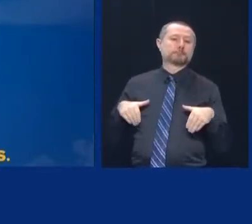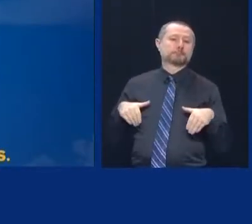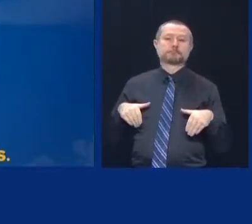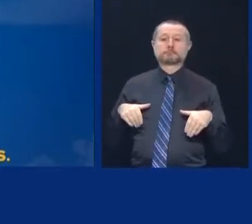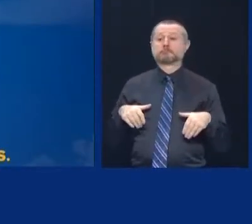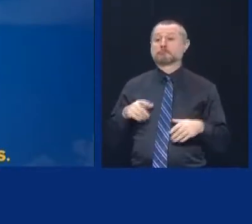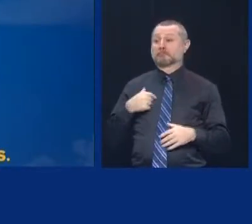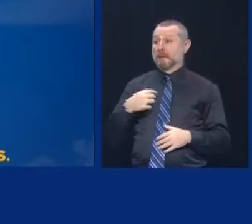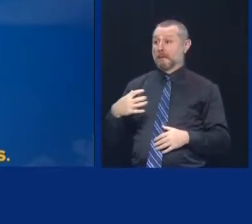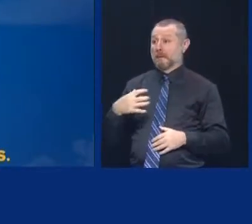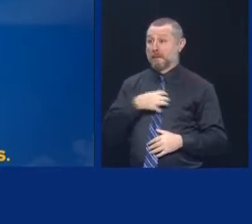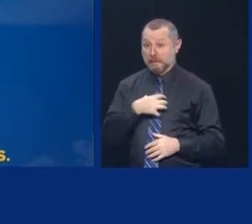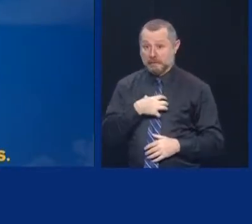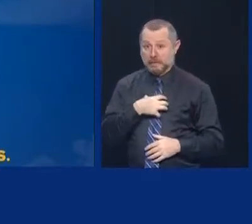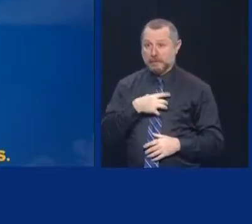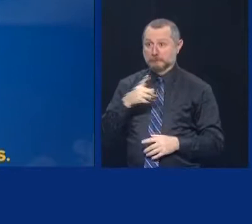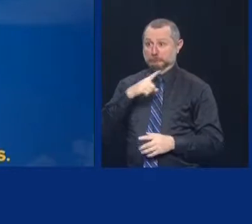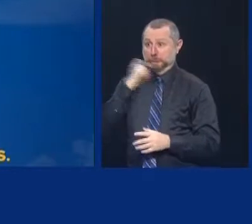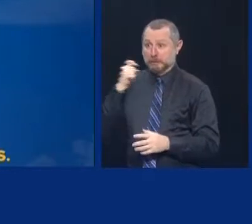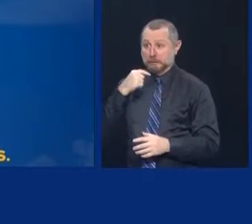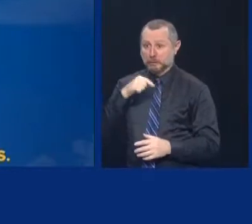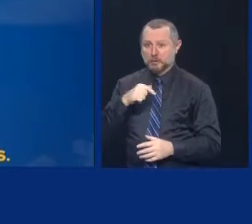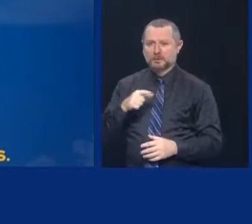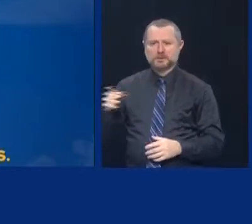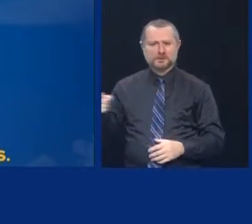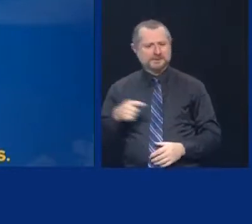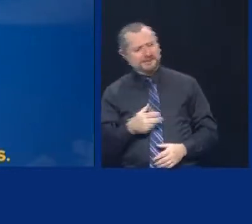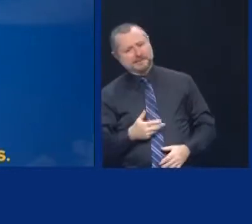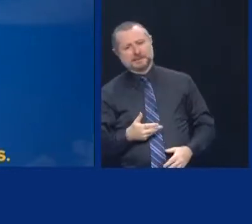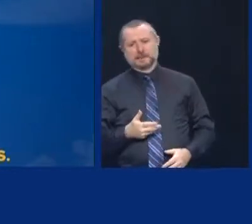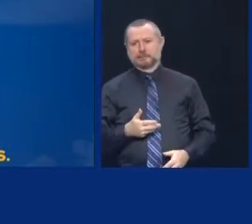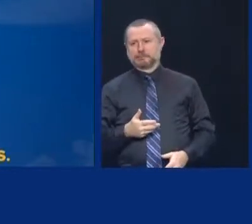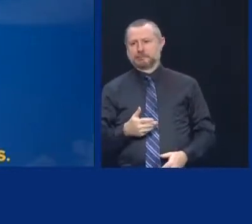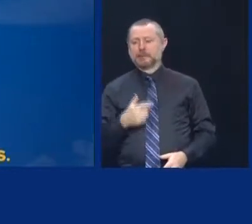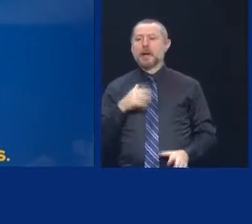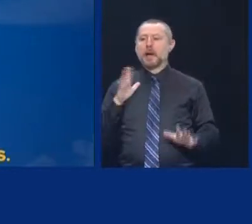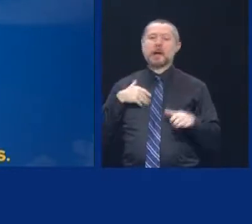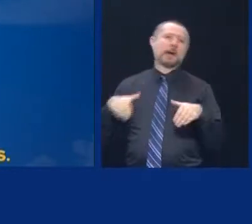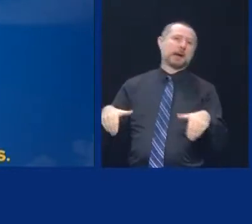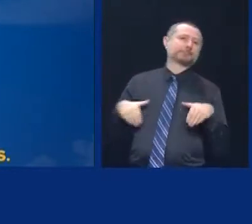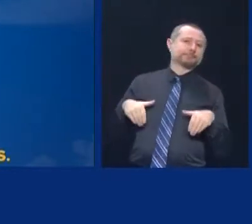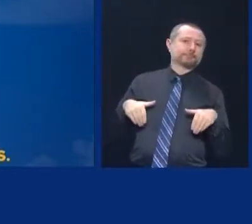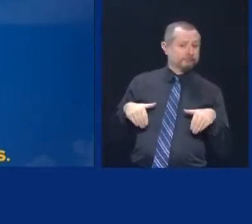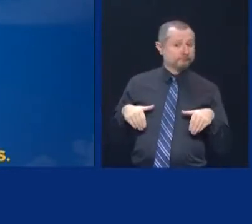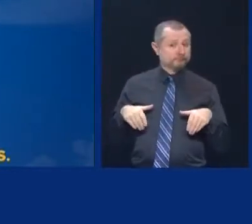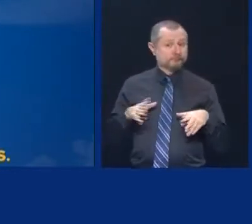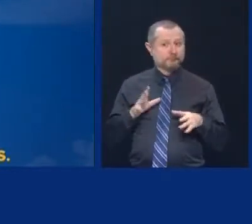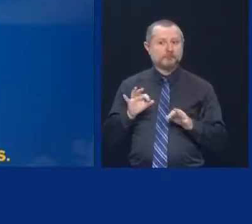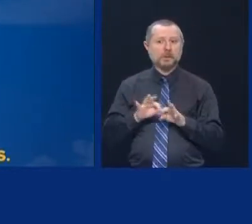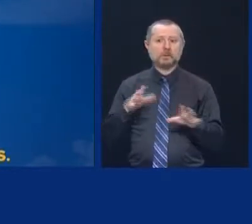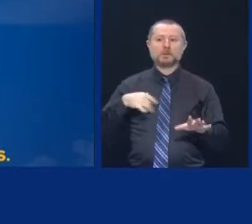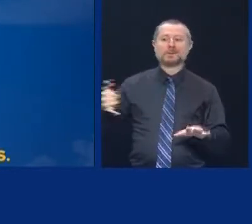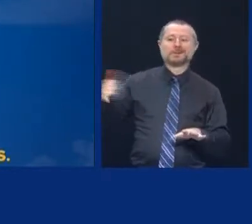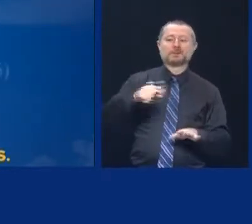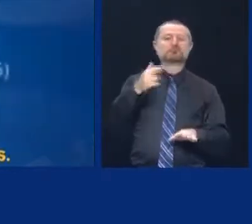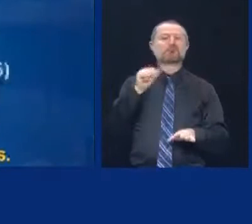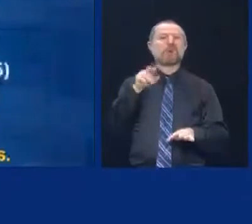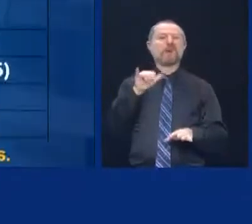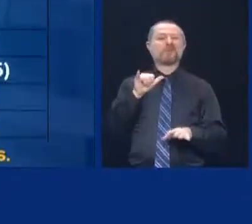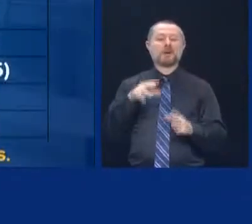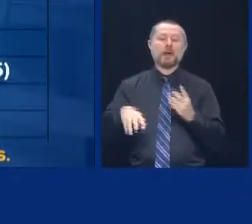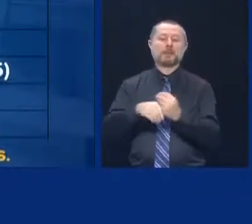have gravy. It's like a lubricant for dry turkey. Turkeys are dry. I'm not making a turkey anyway.